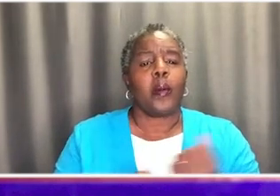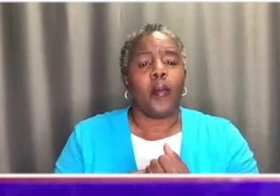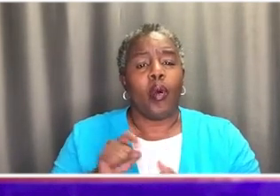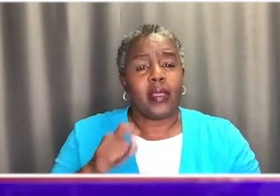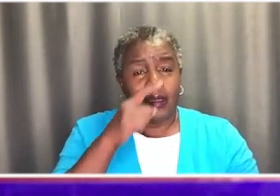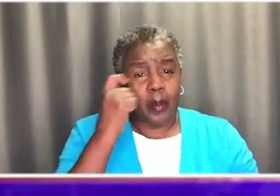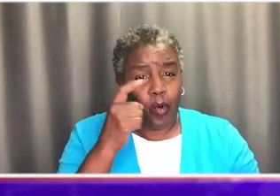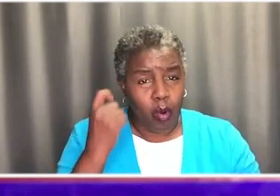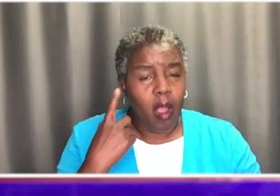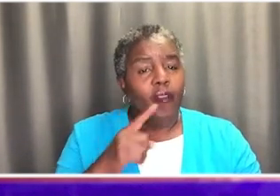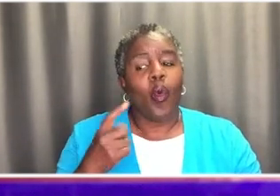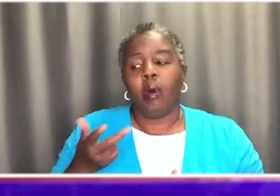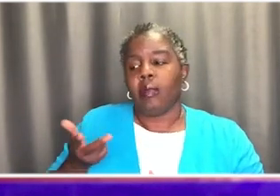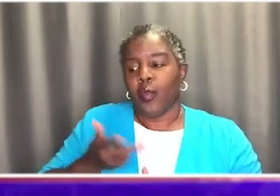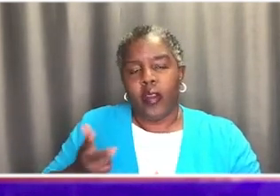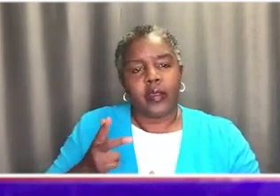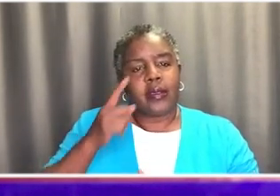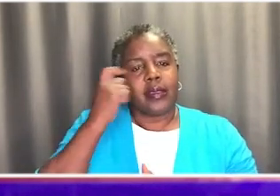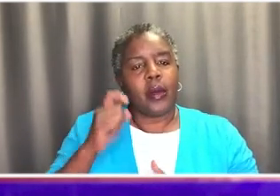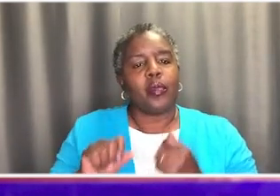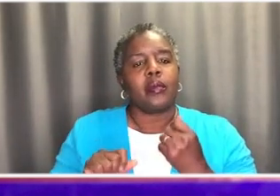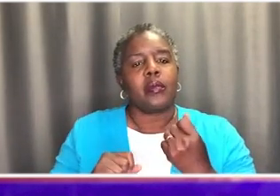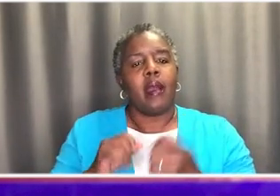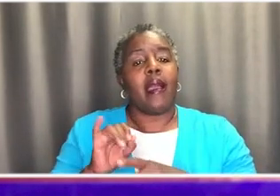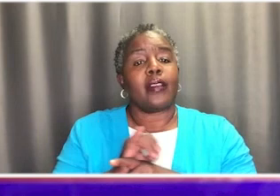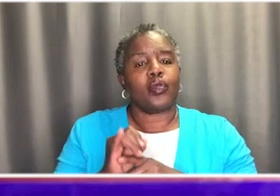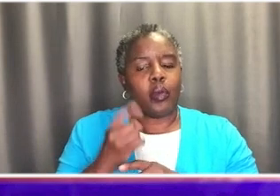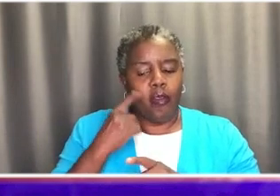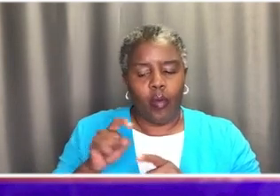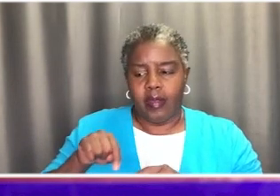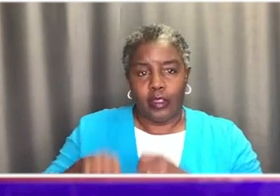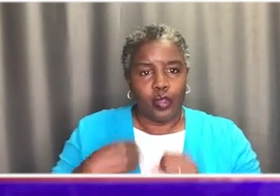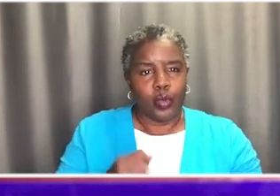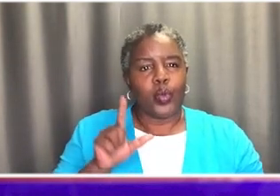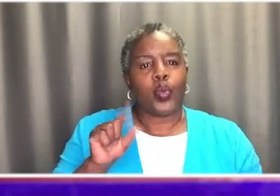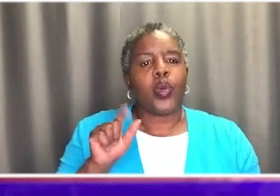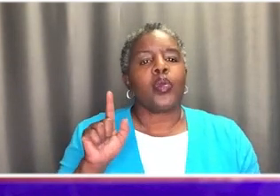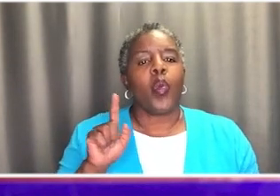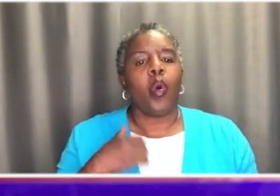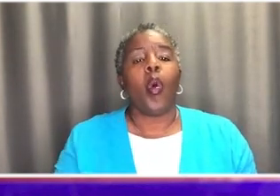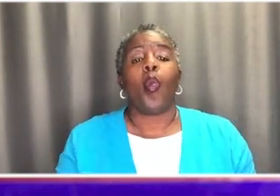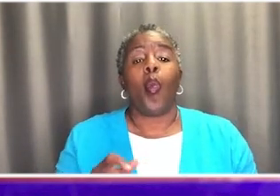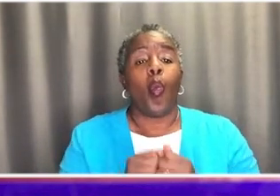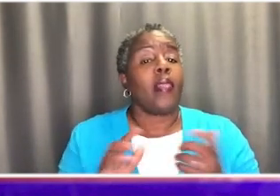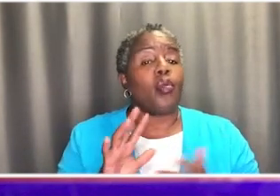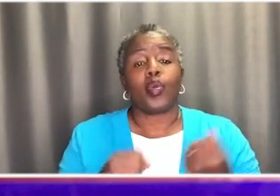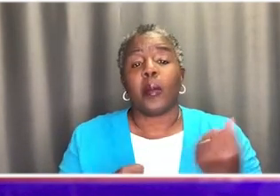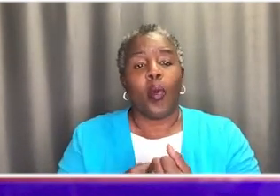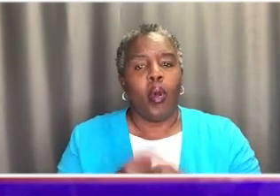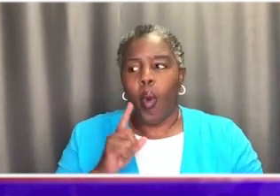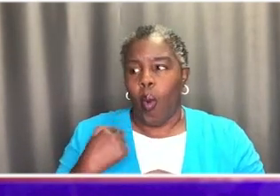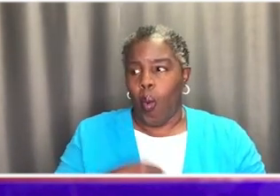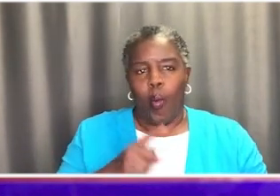and supporting the summer interns in 2021. Without your support, we would not have